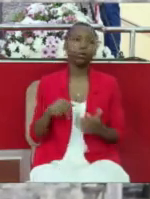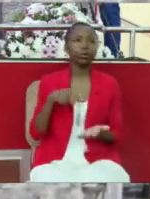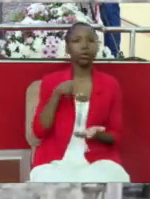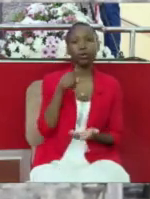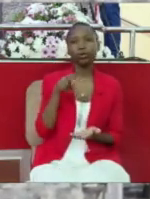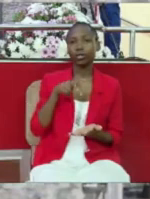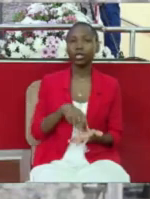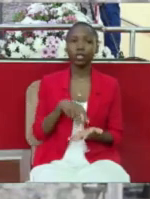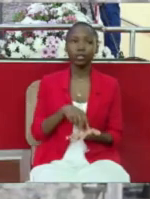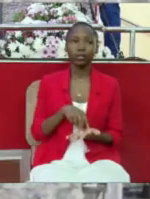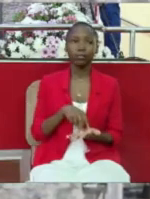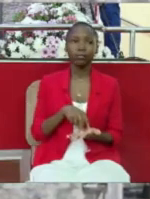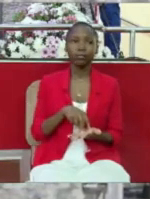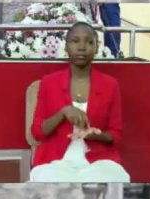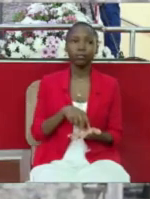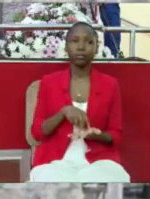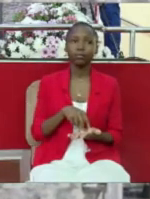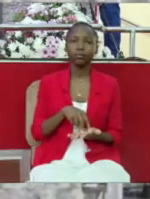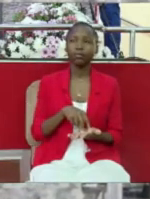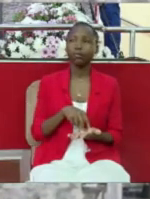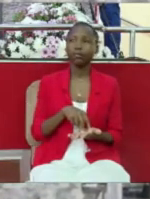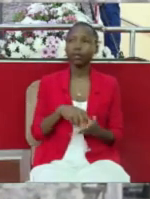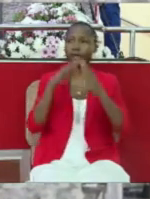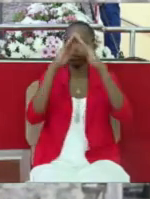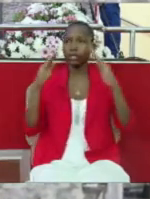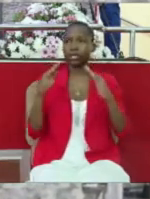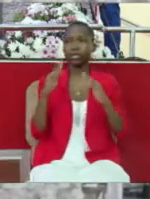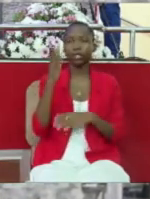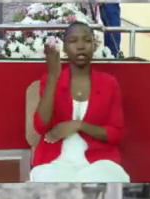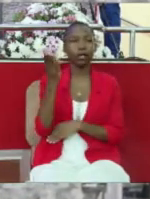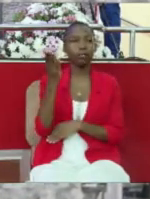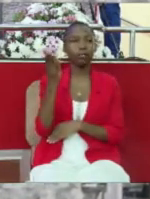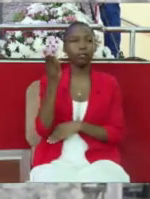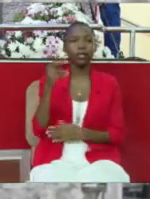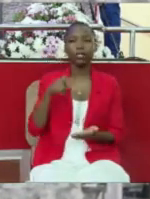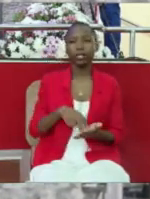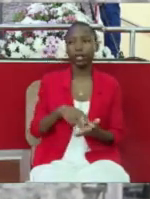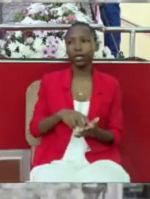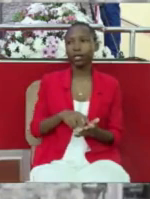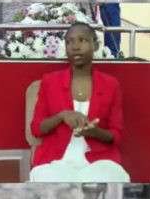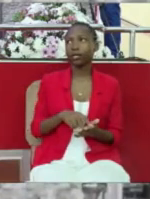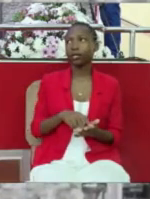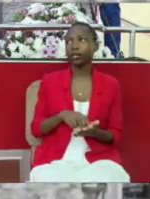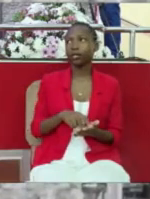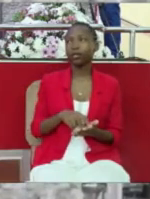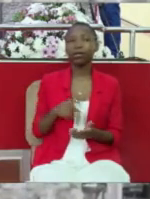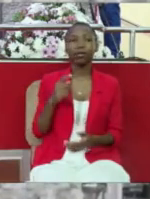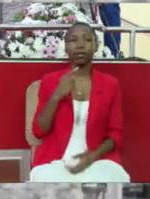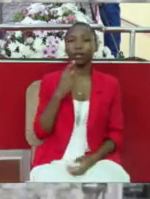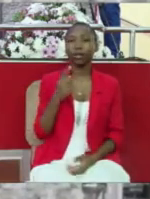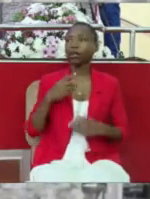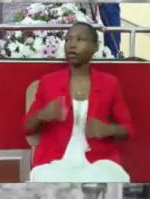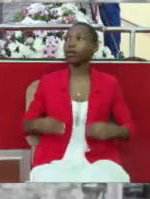unaweza simama mahali popote. Whether you are in the tent. Uwe kwenye hema. We have people in the tent. Kuna watu kwenye hema. We have pastors in the tent. Wana